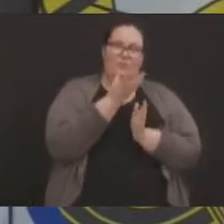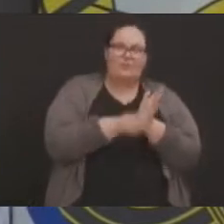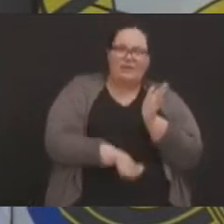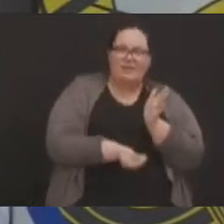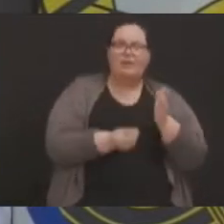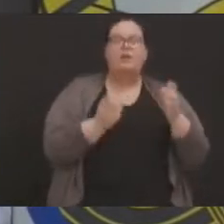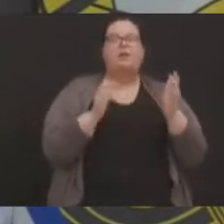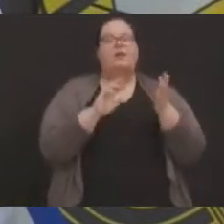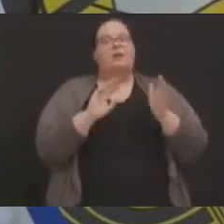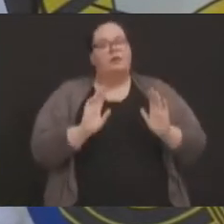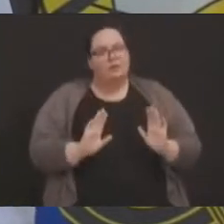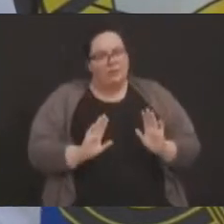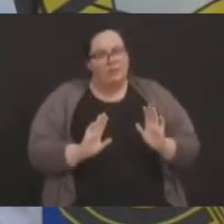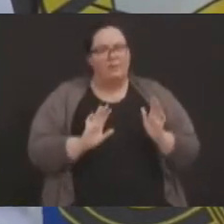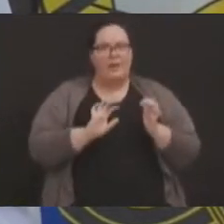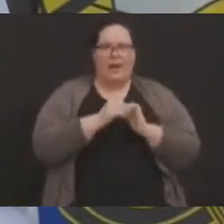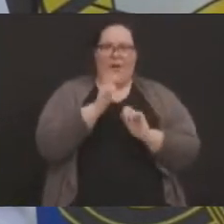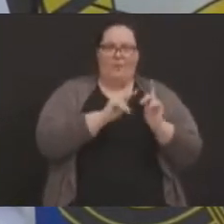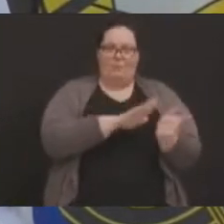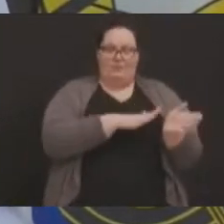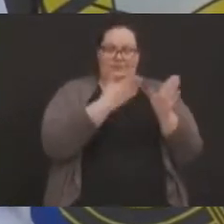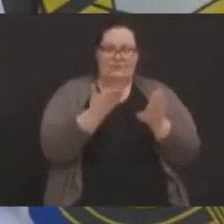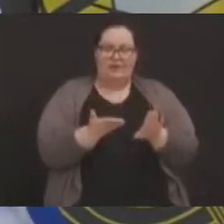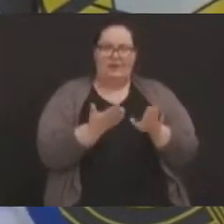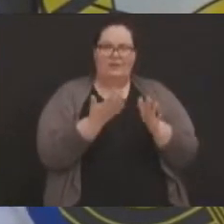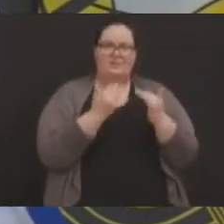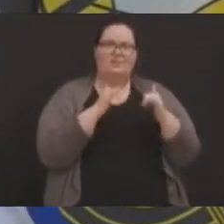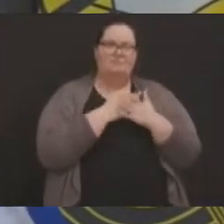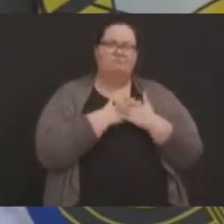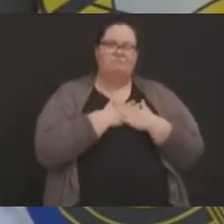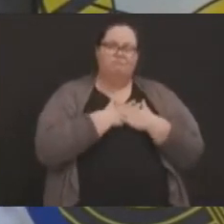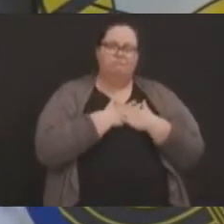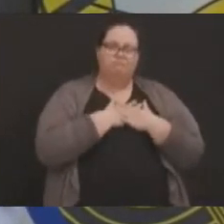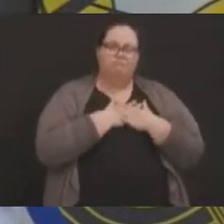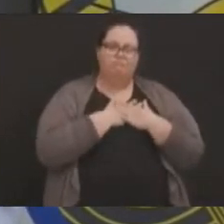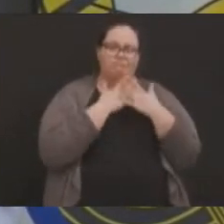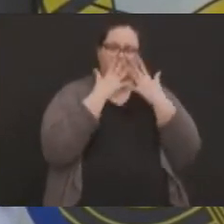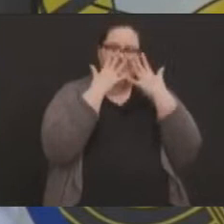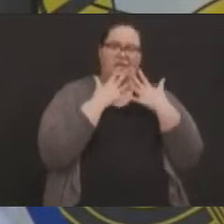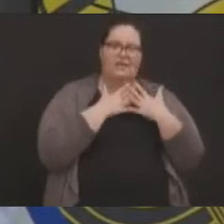are with the members of the families of people who have passed away from COVID-19.